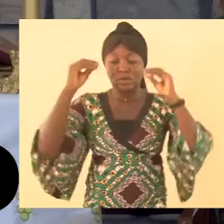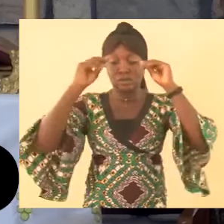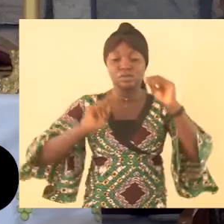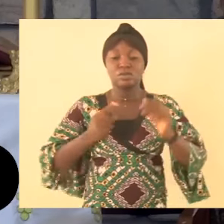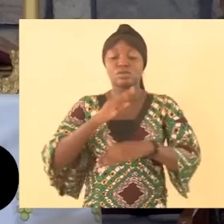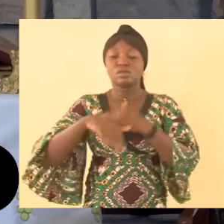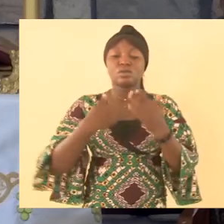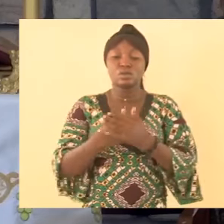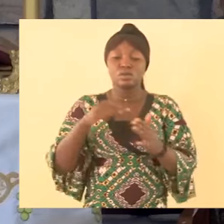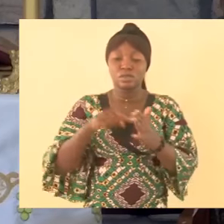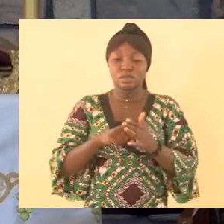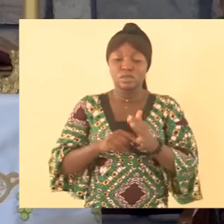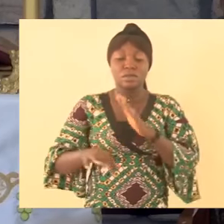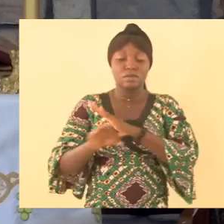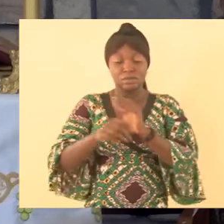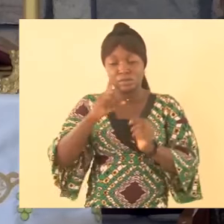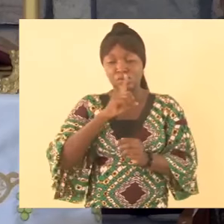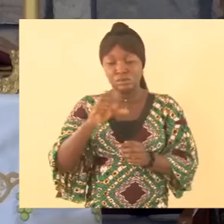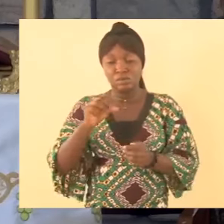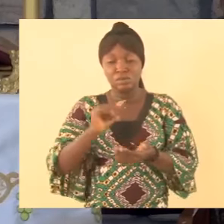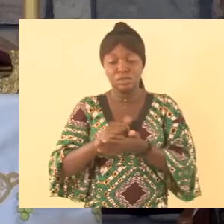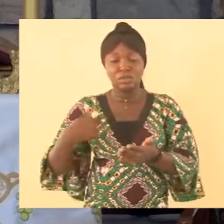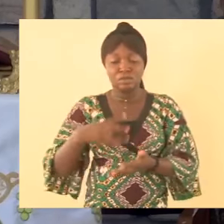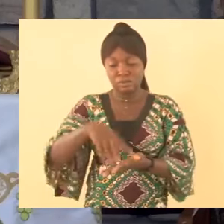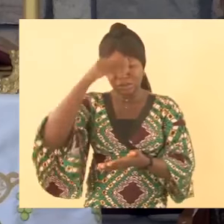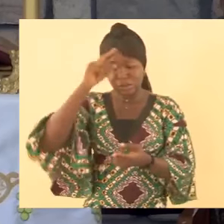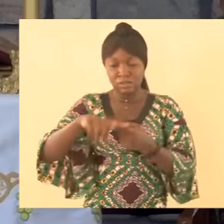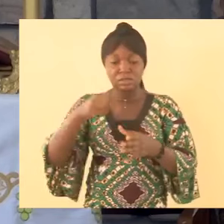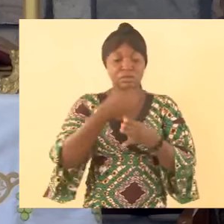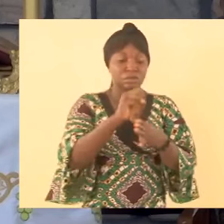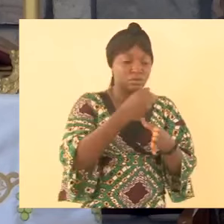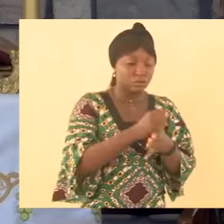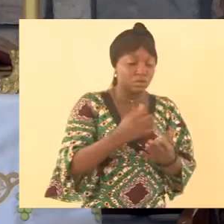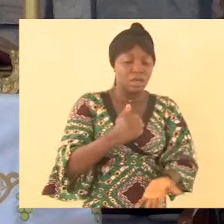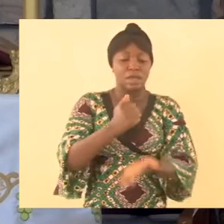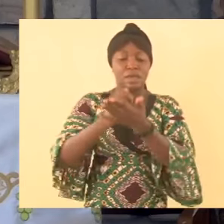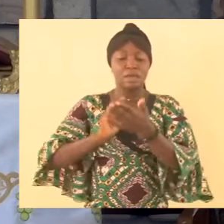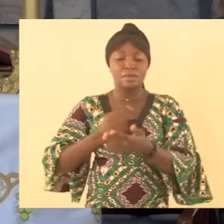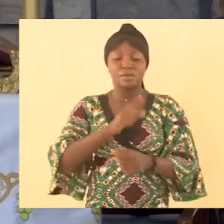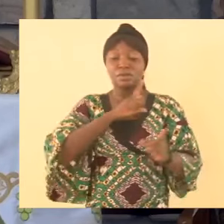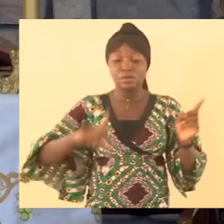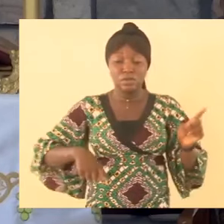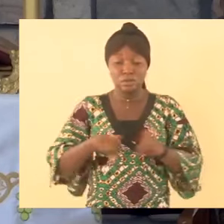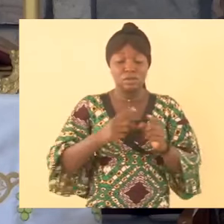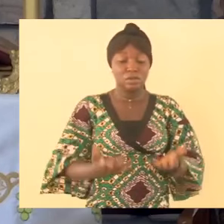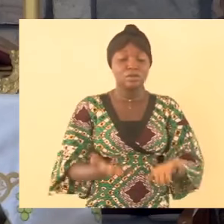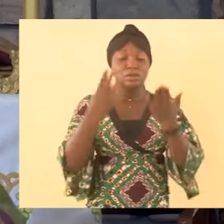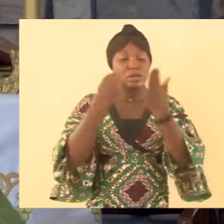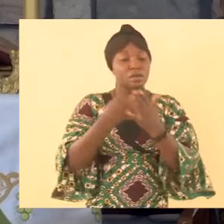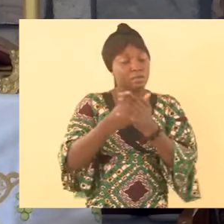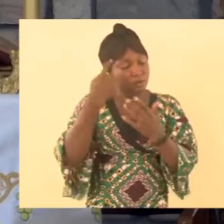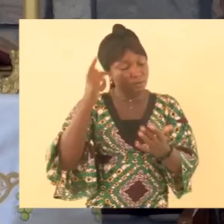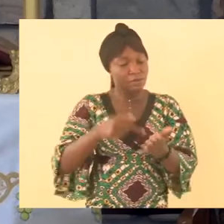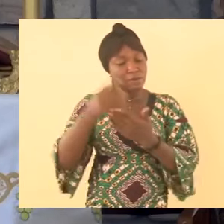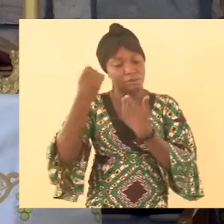all this fundamental truth so that we may learn to share. Help us, Lord, as we raise money